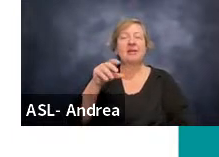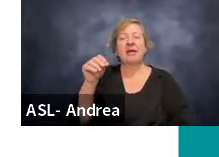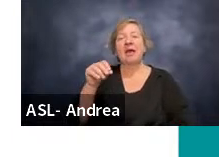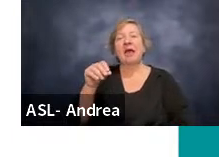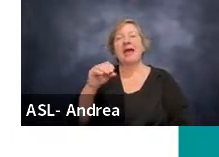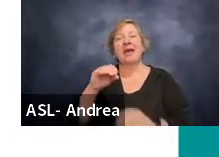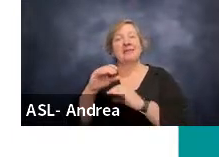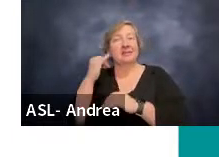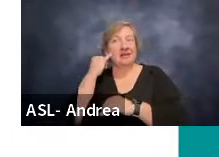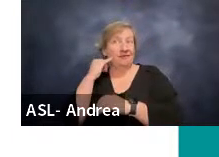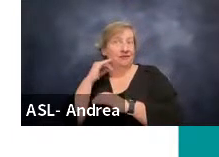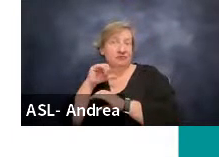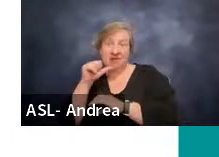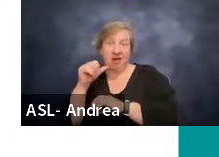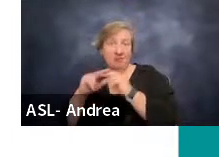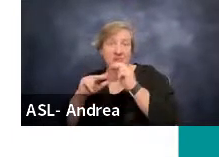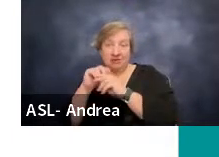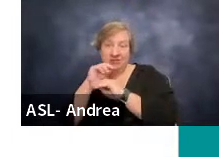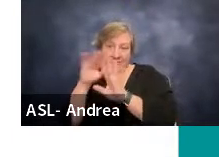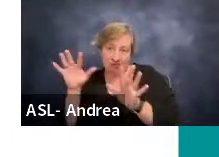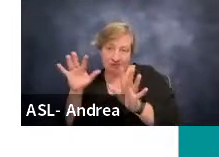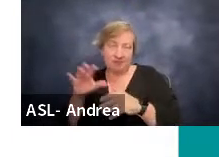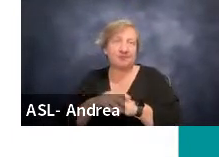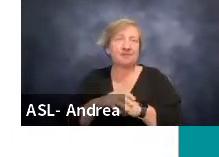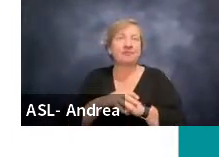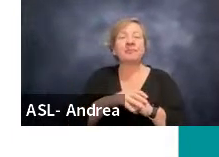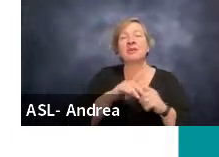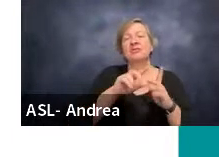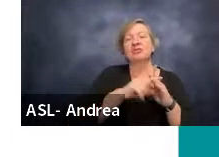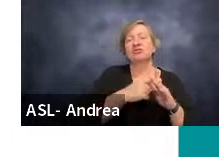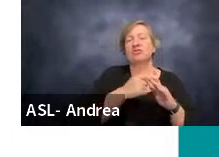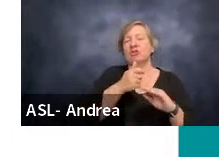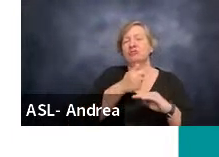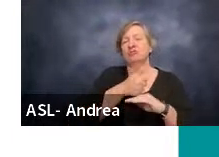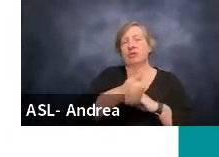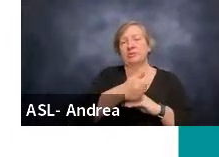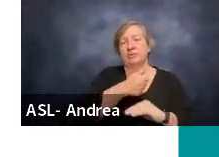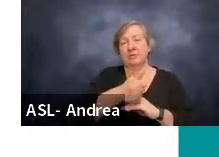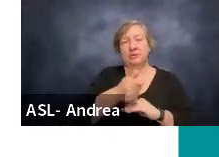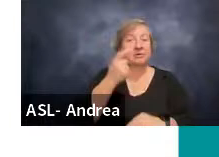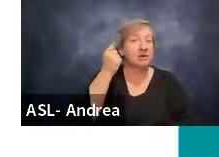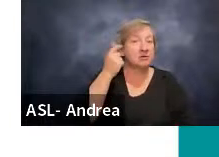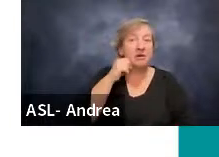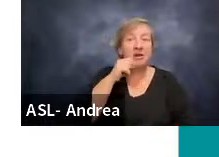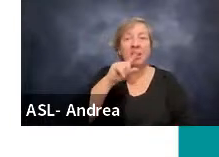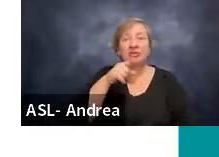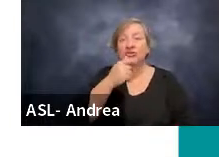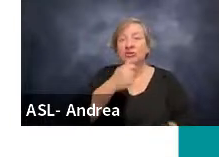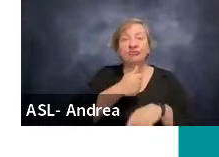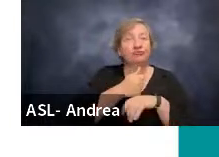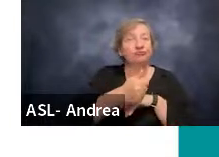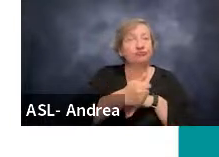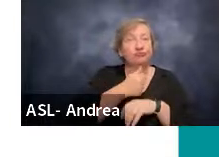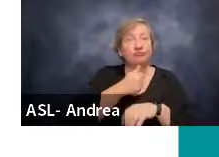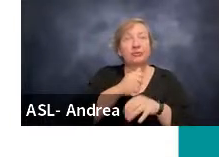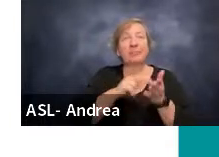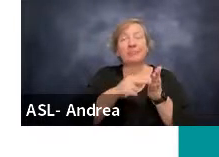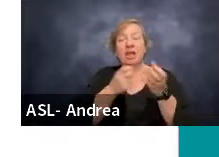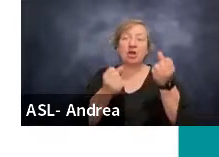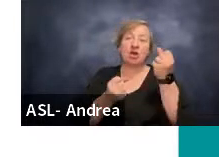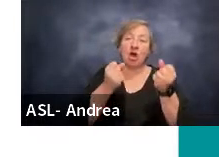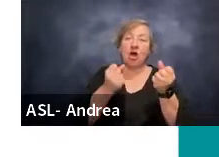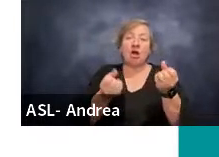with transportation. So as you can see, it's not just about transportation in terms of cars